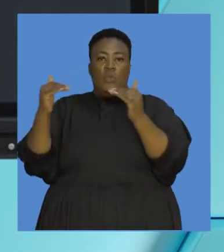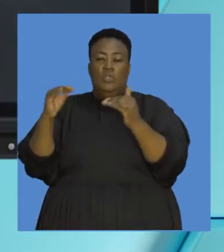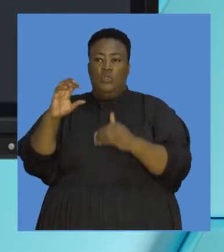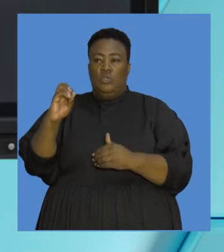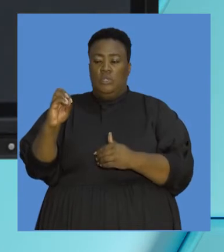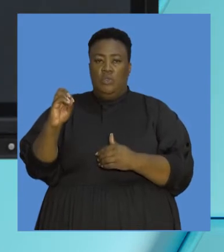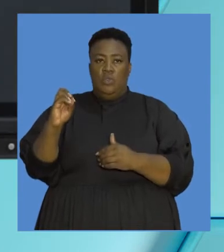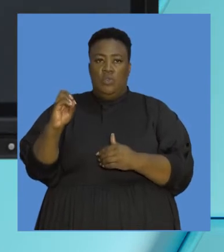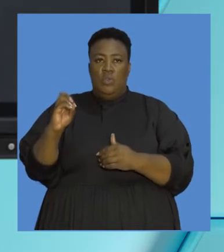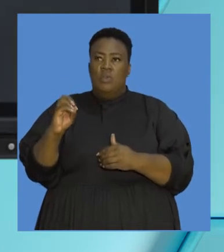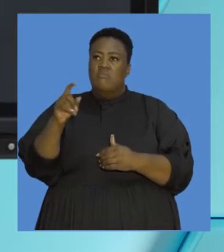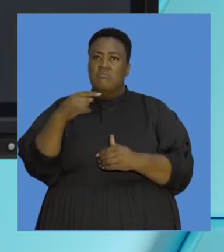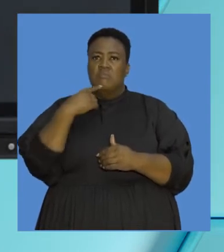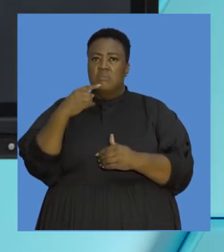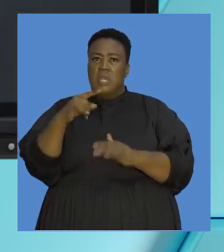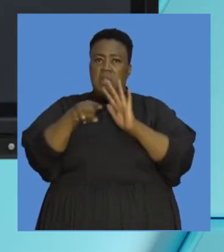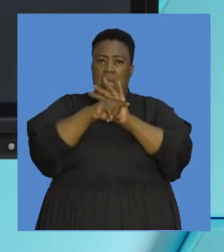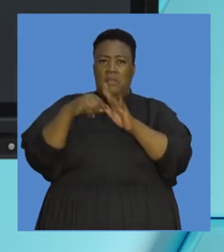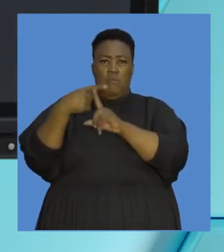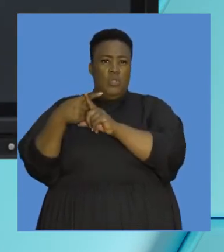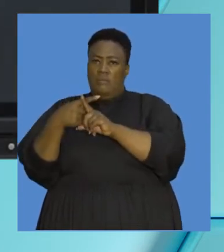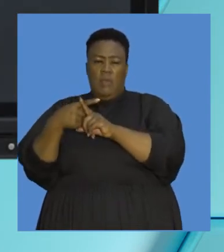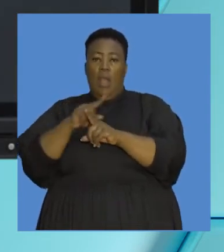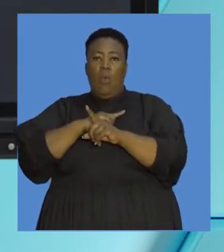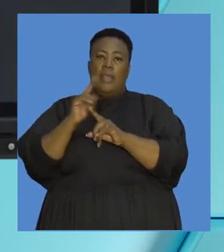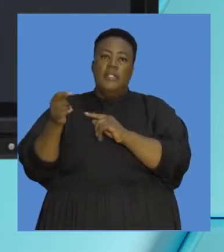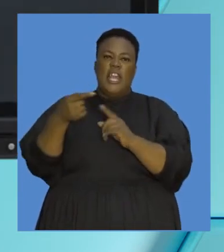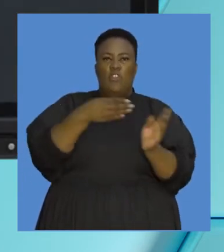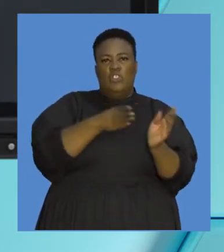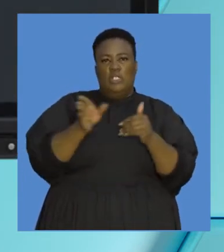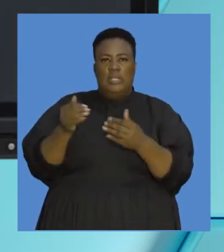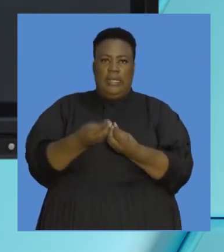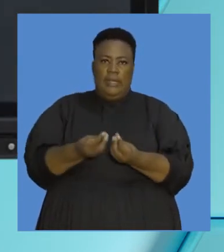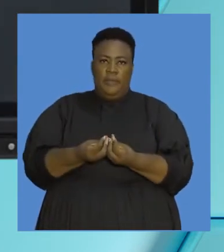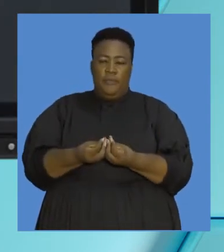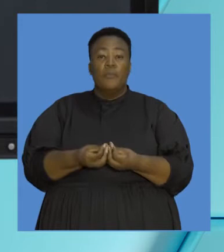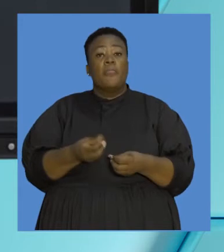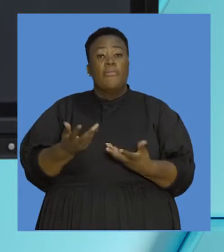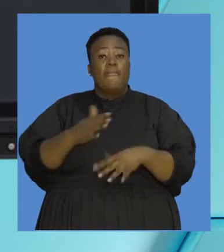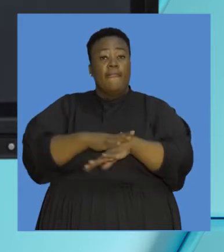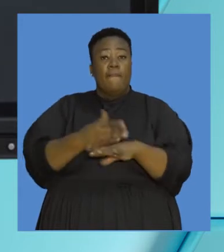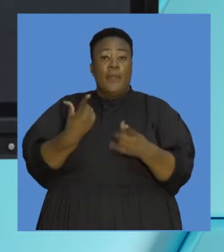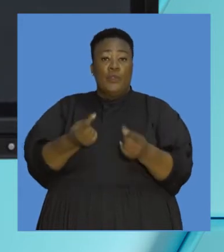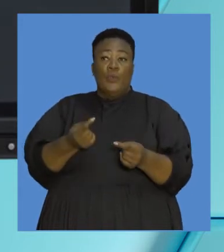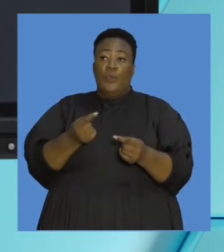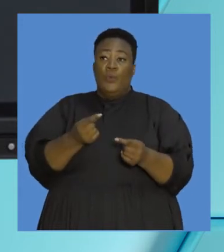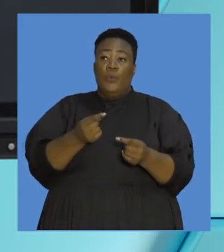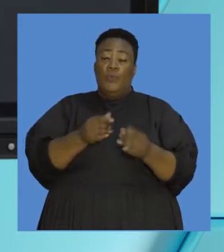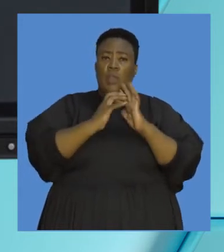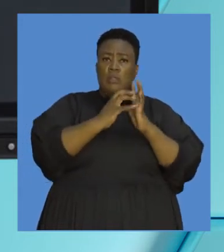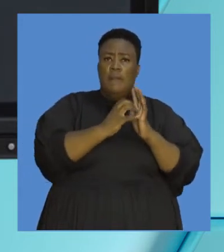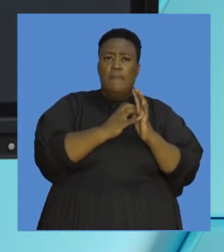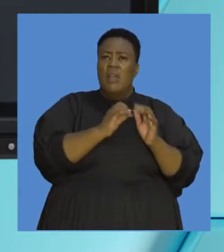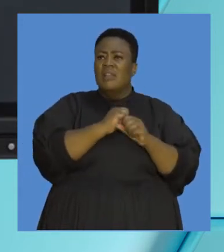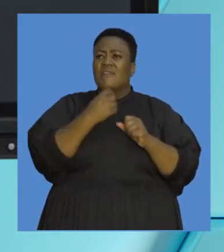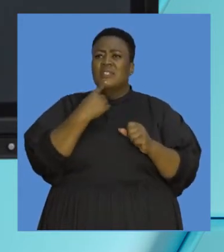I've not put it as a positive or negative because that's a direction thing. And also, when I did the